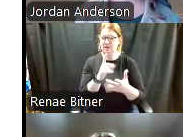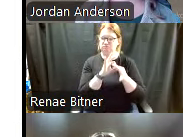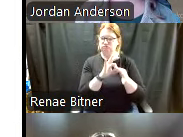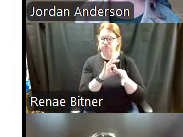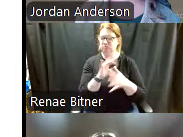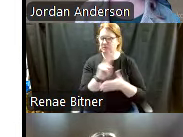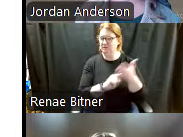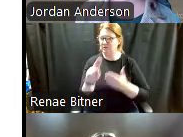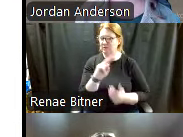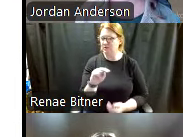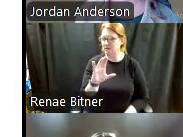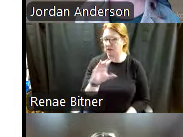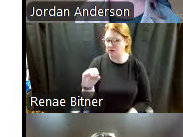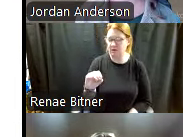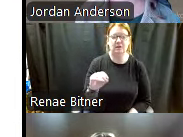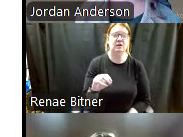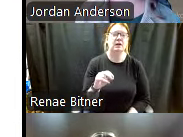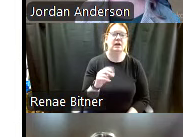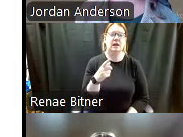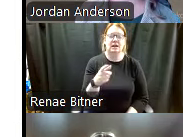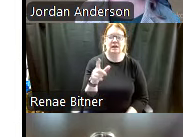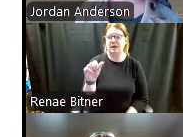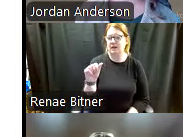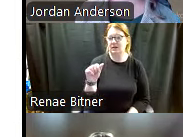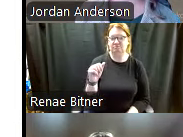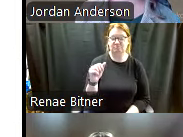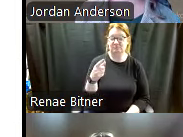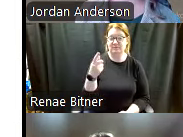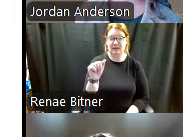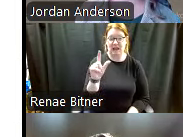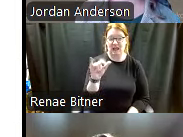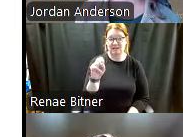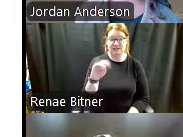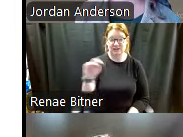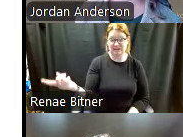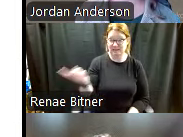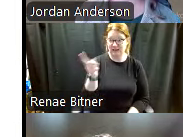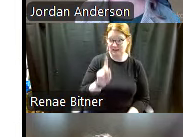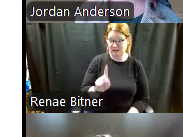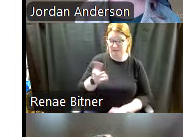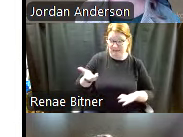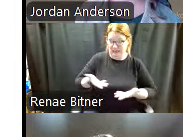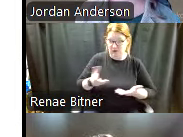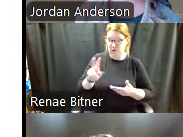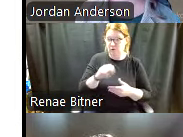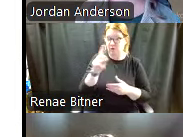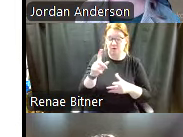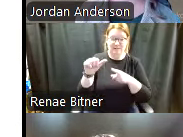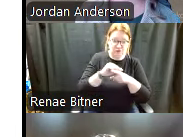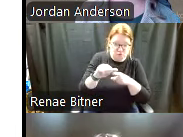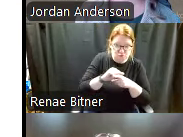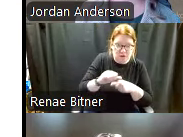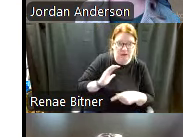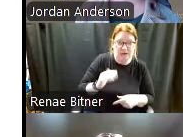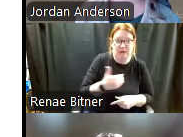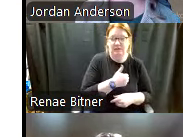and Allison Setti, who is on and has come up to North Dakota and done trainings with us. So it's a very nice collaboration. This year, as